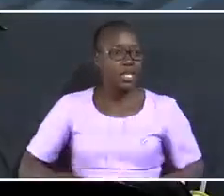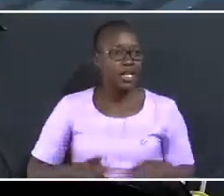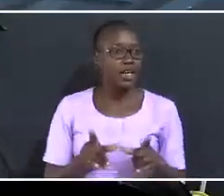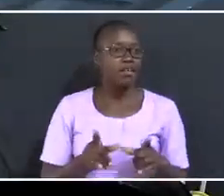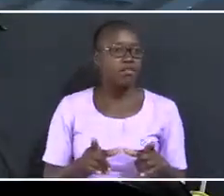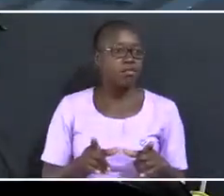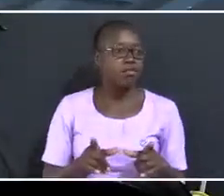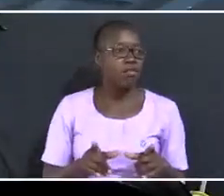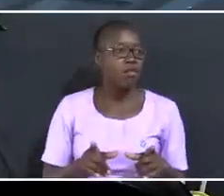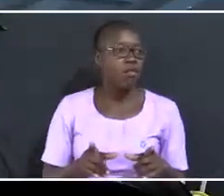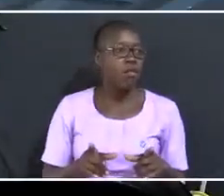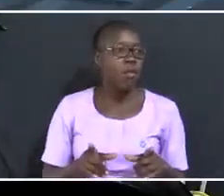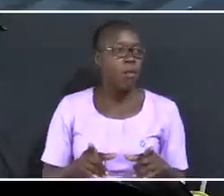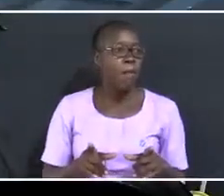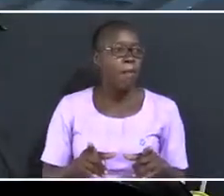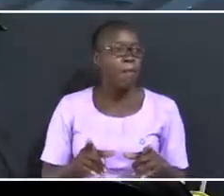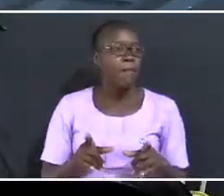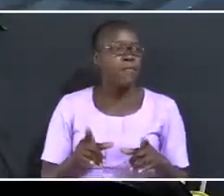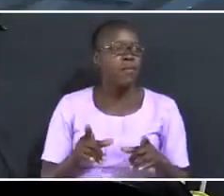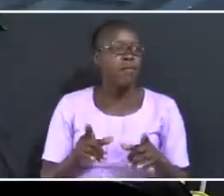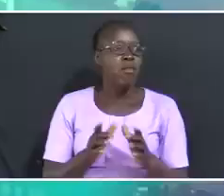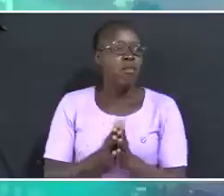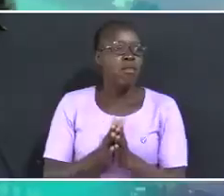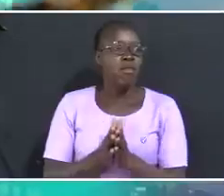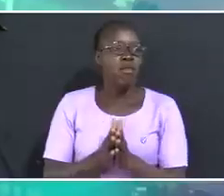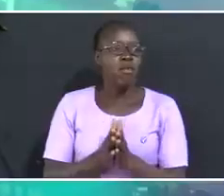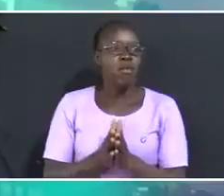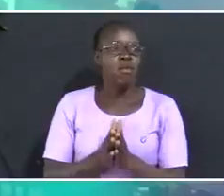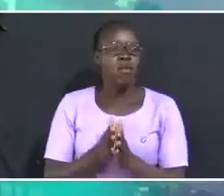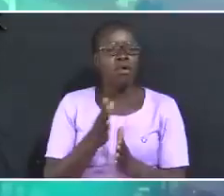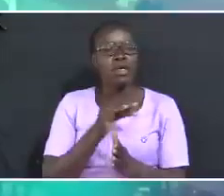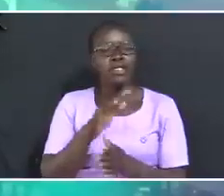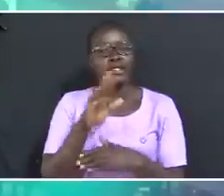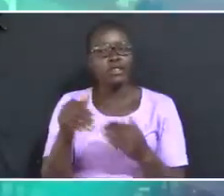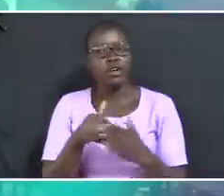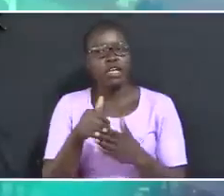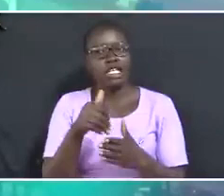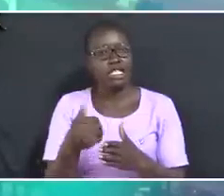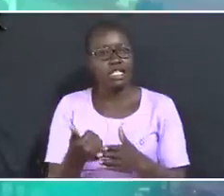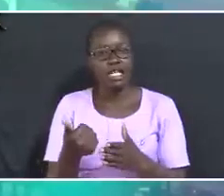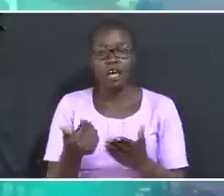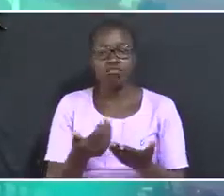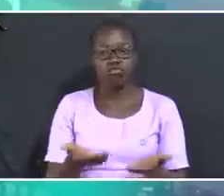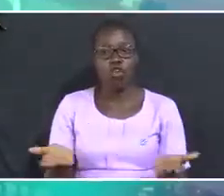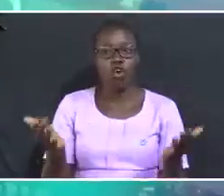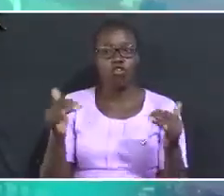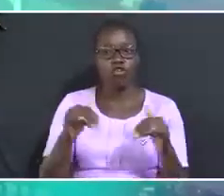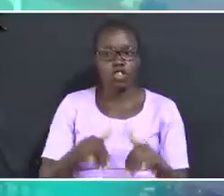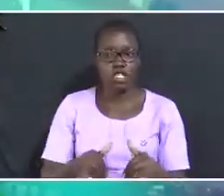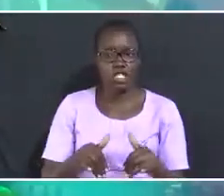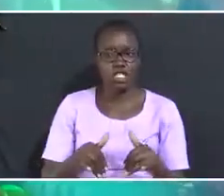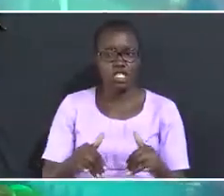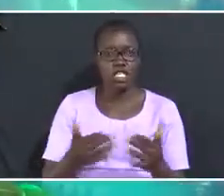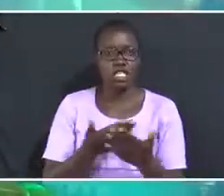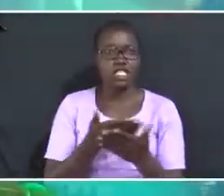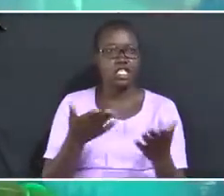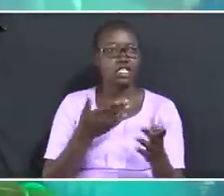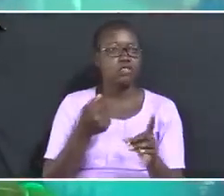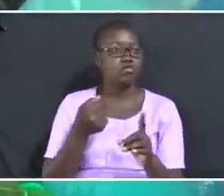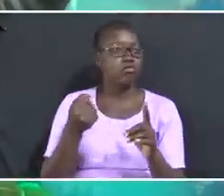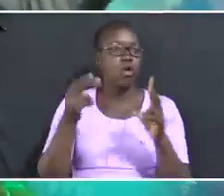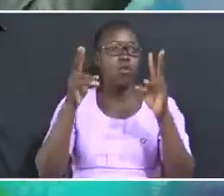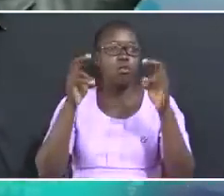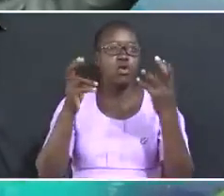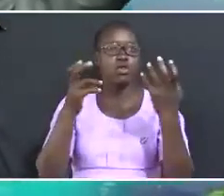like others in the field, and in all of these other conferences. So this slogan,